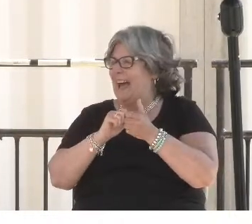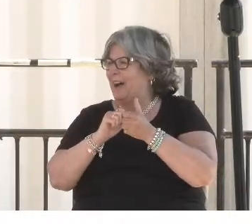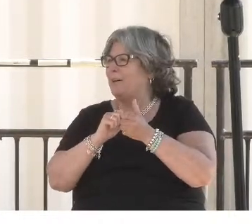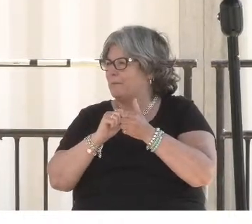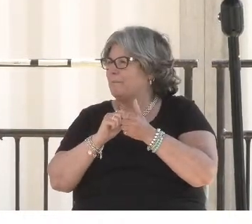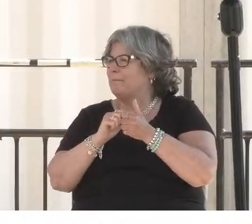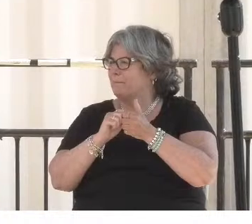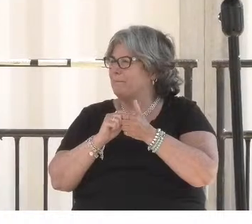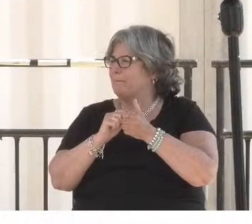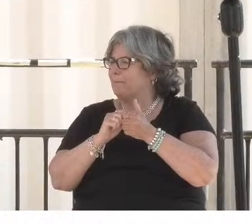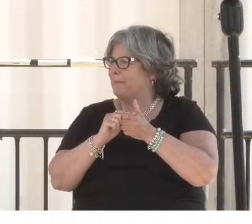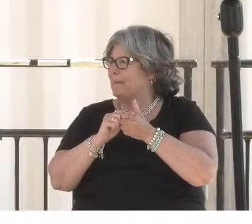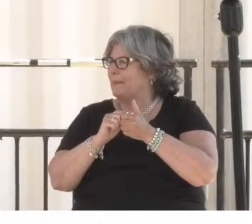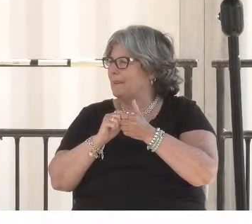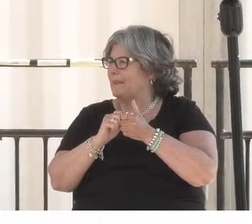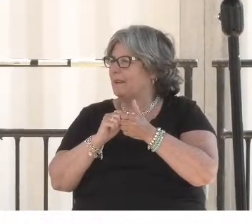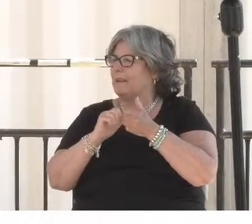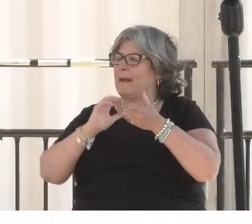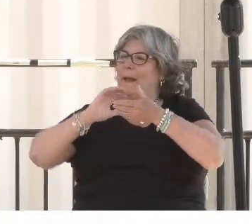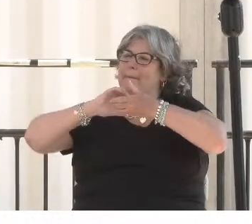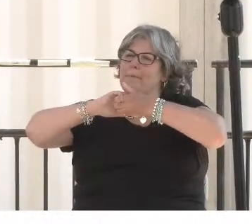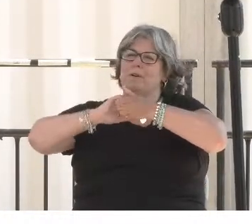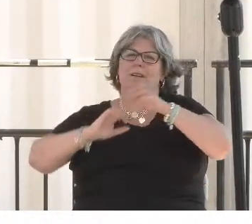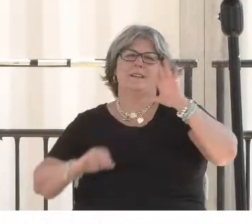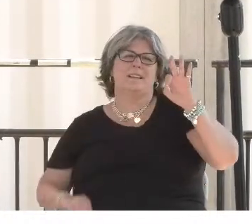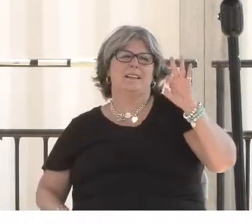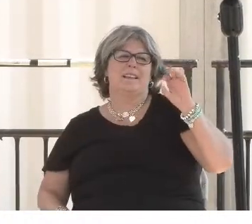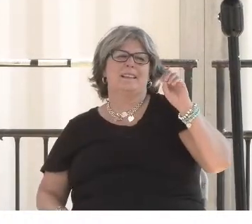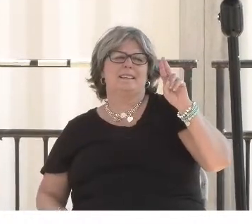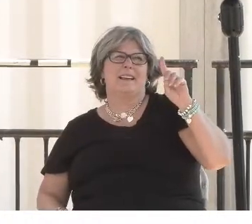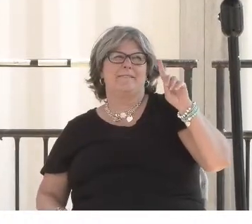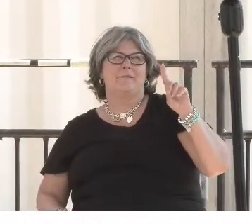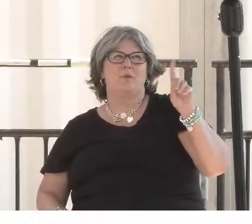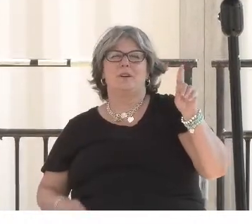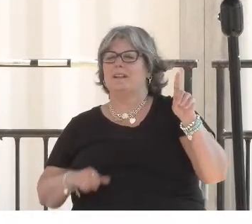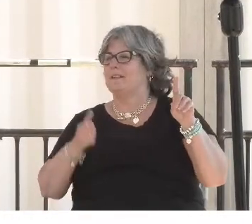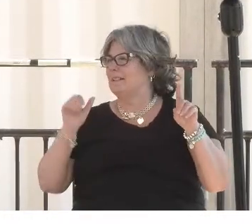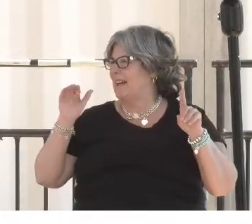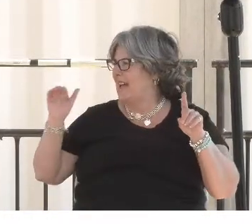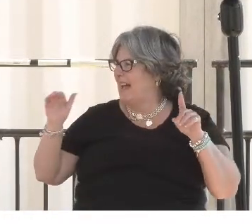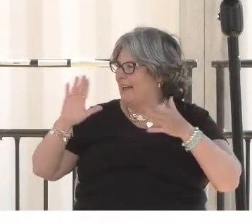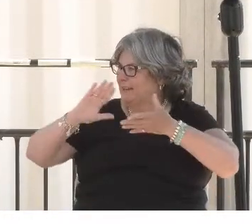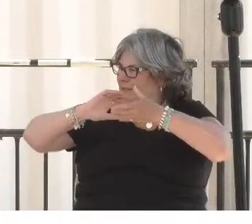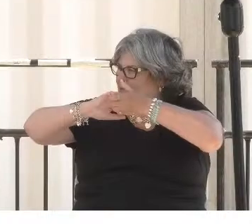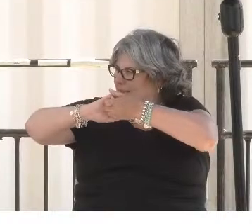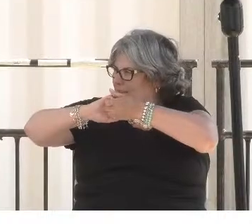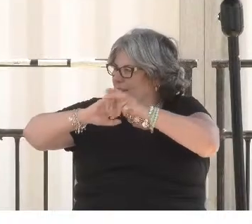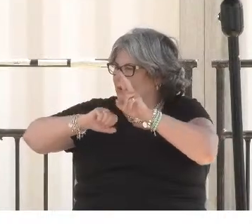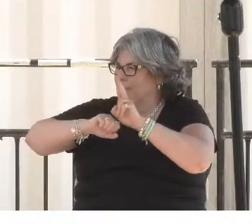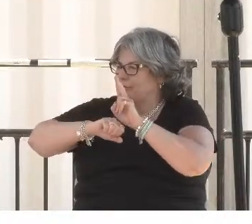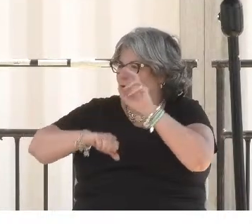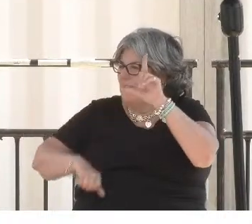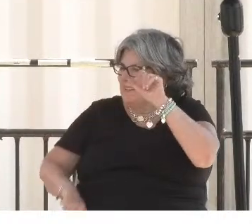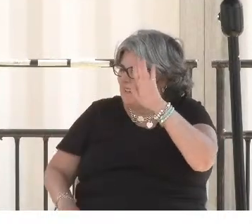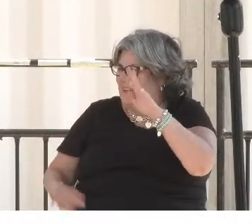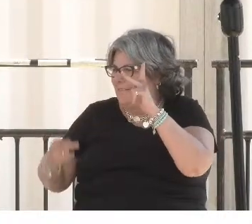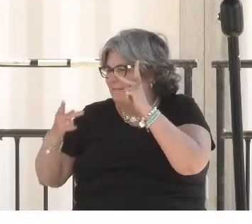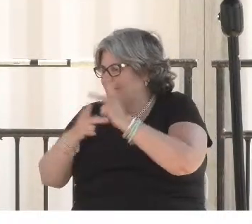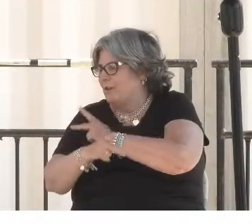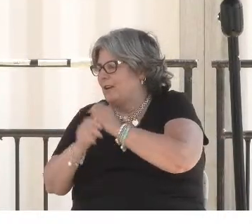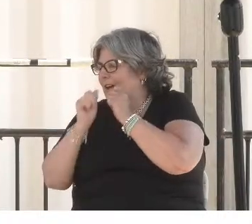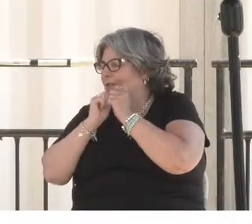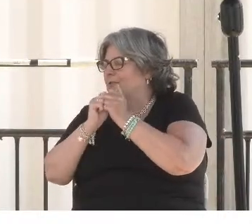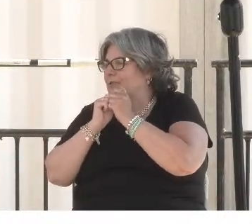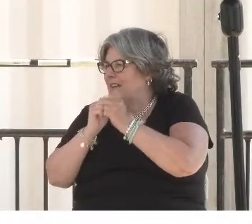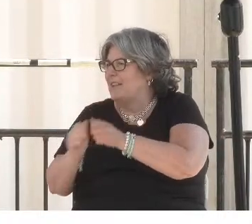better. And again, partners like Ford Pro and others who have come to us and said, hey, we want to use you as a living lab. Let's figure this out. And